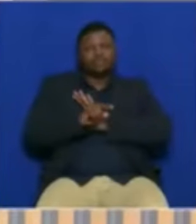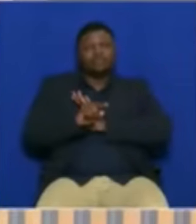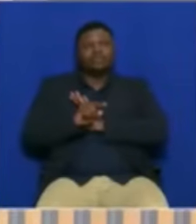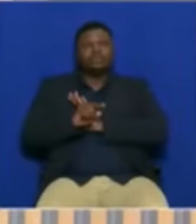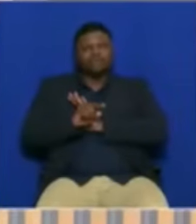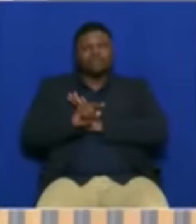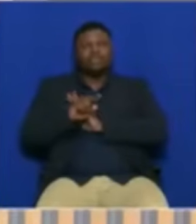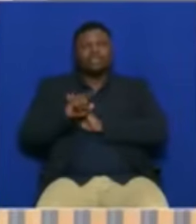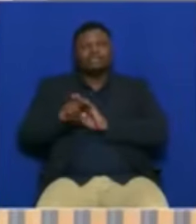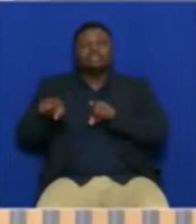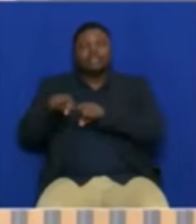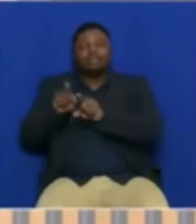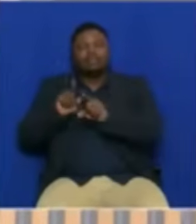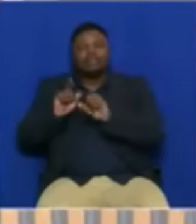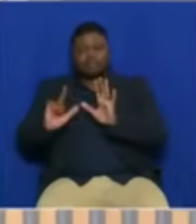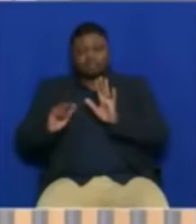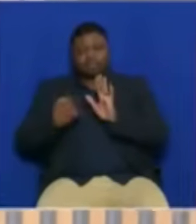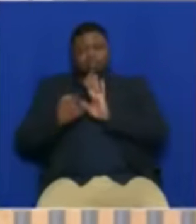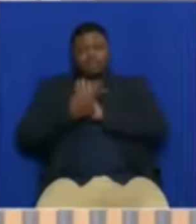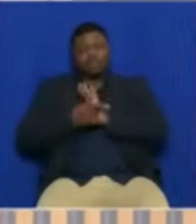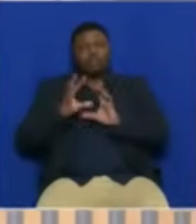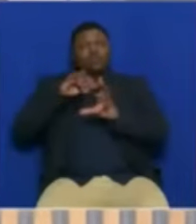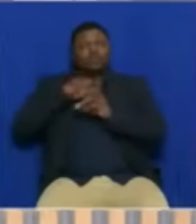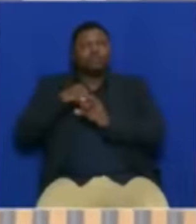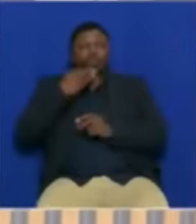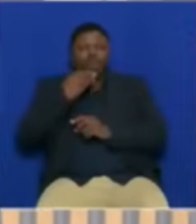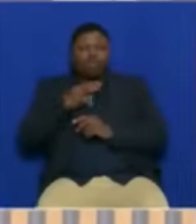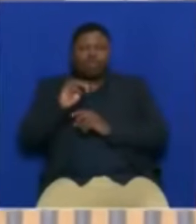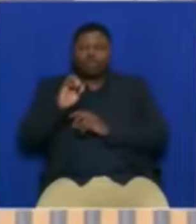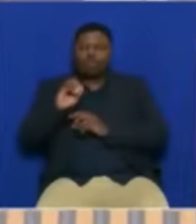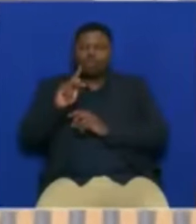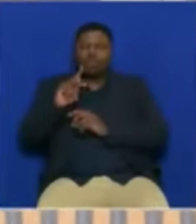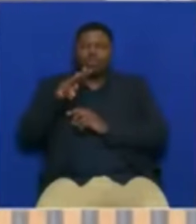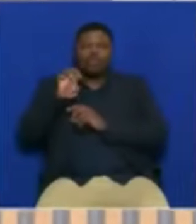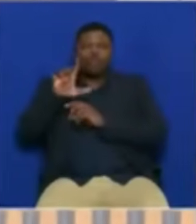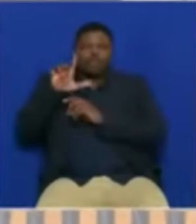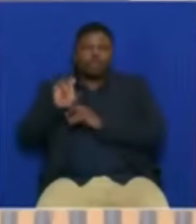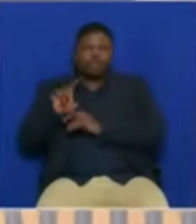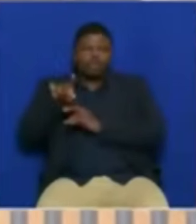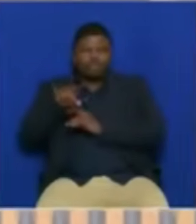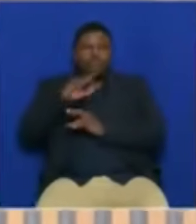insistent that she was part of a scheme to capture